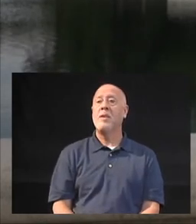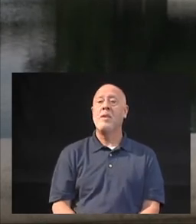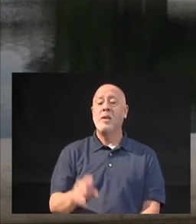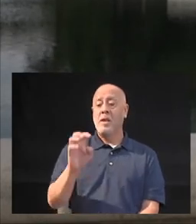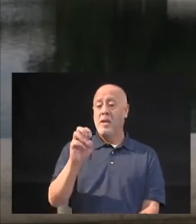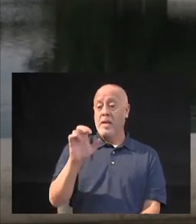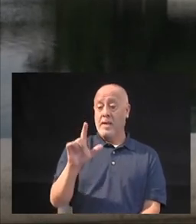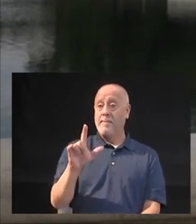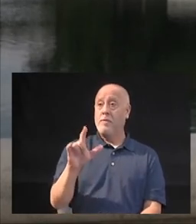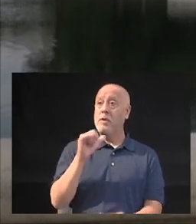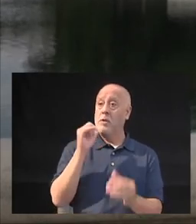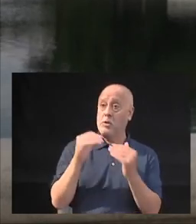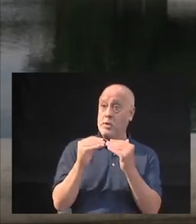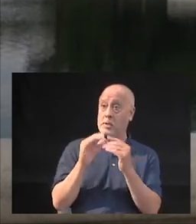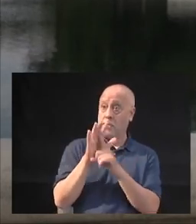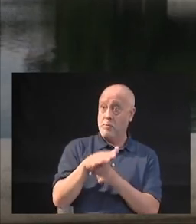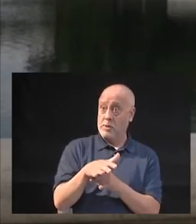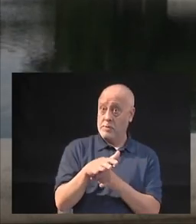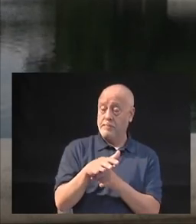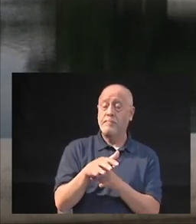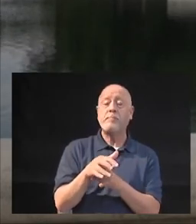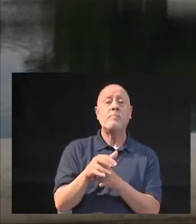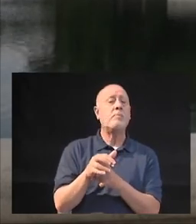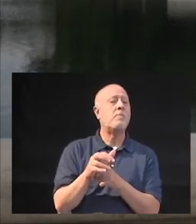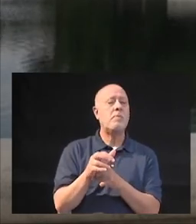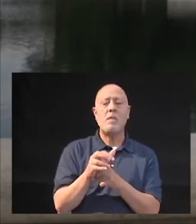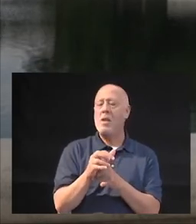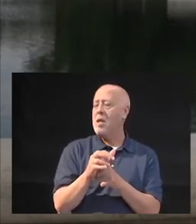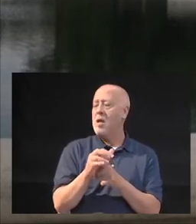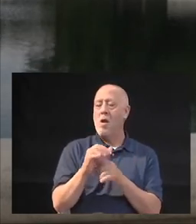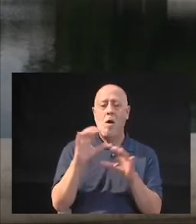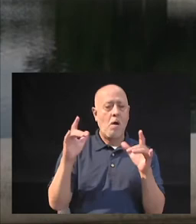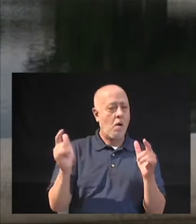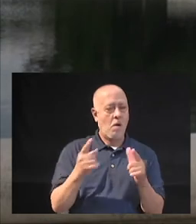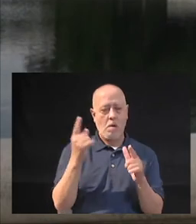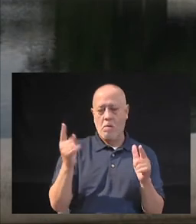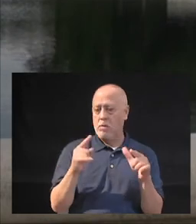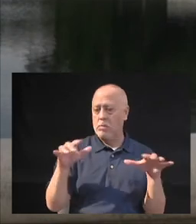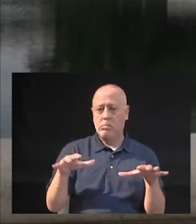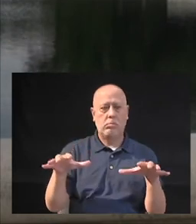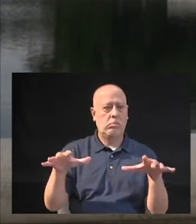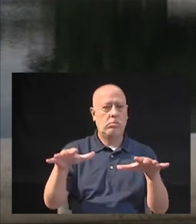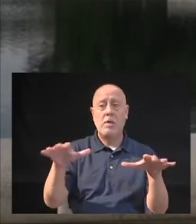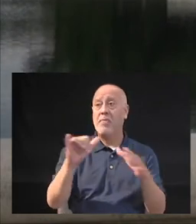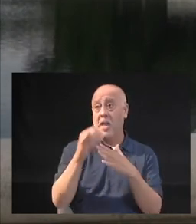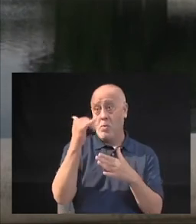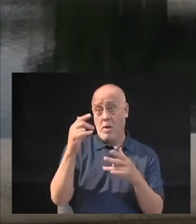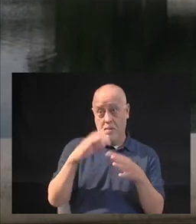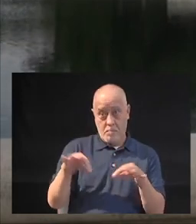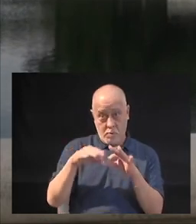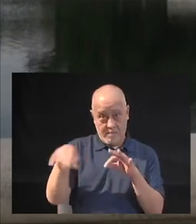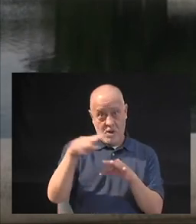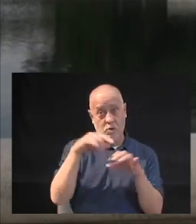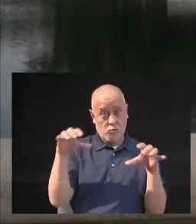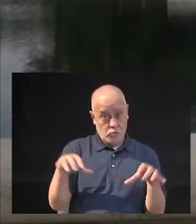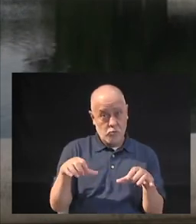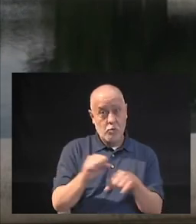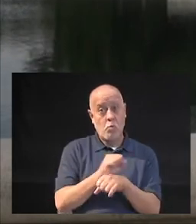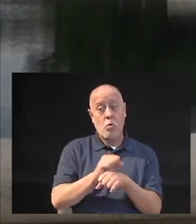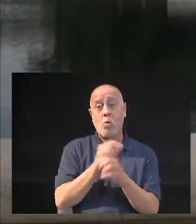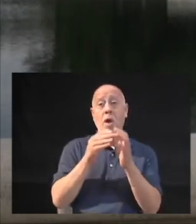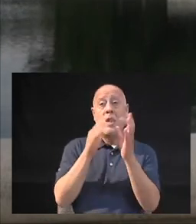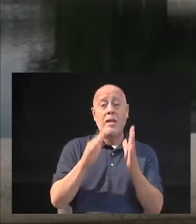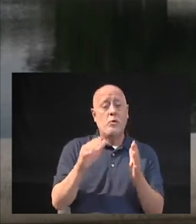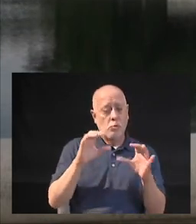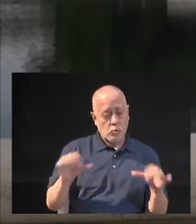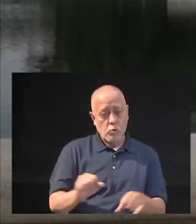Evil, injustice, and oppression are always at work, every generation, every decade, every year. That's why it's so important for citizens to do the work. That's why it's so important for leaders to